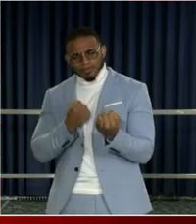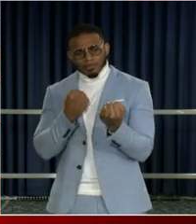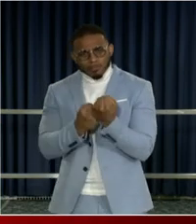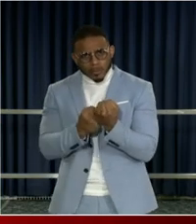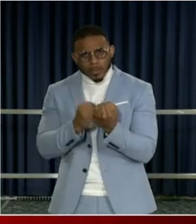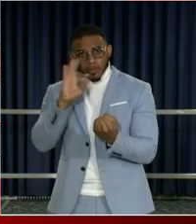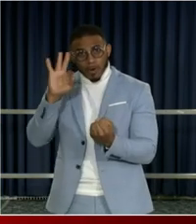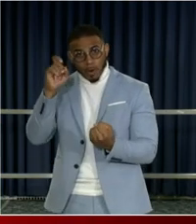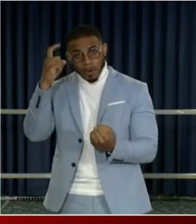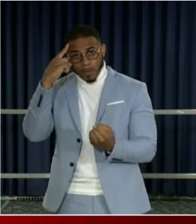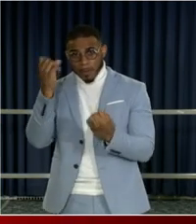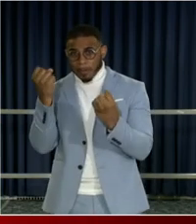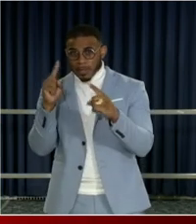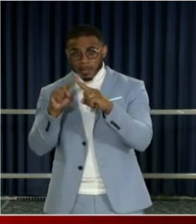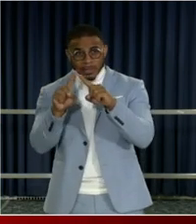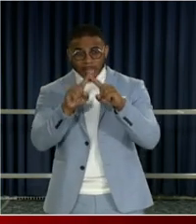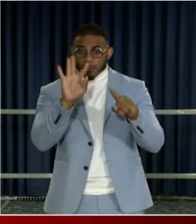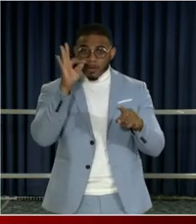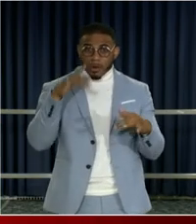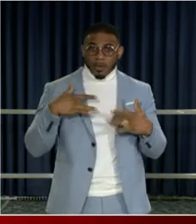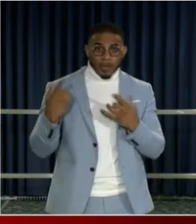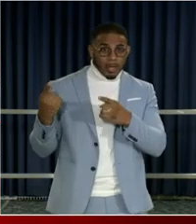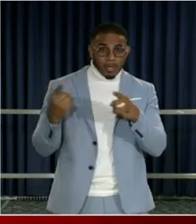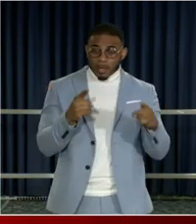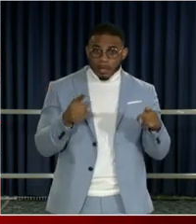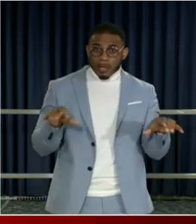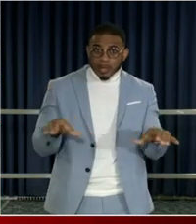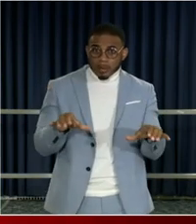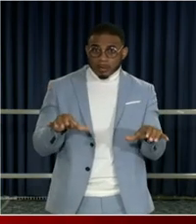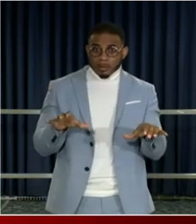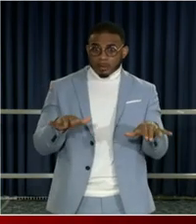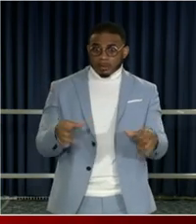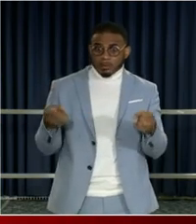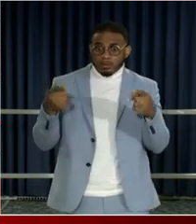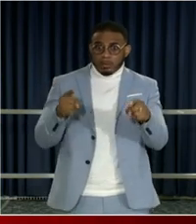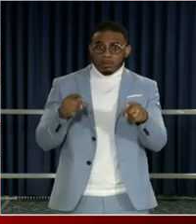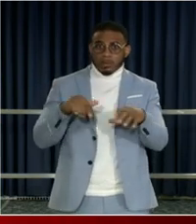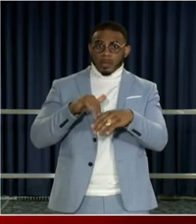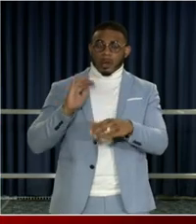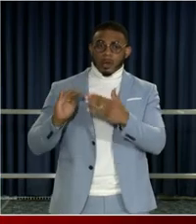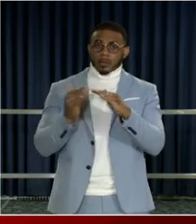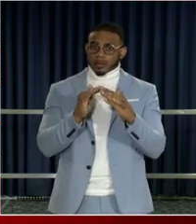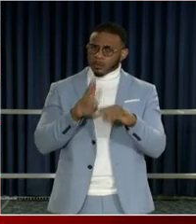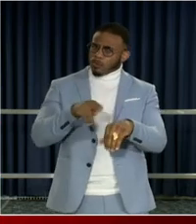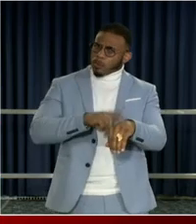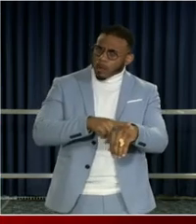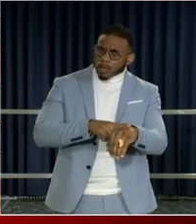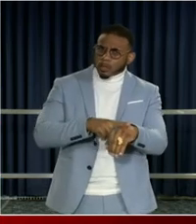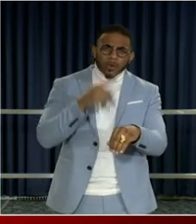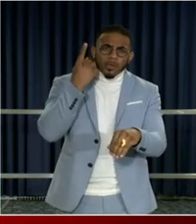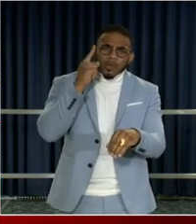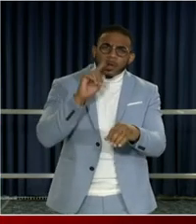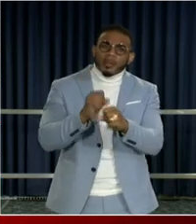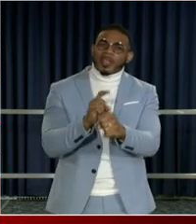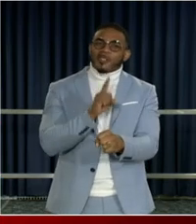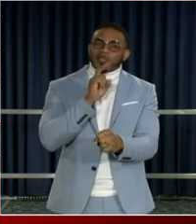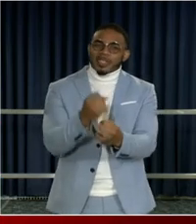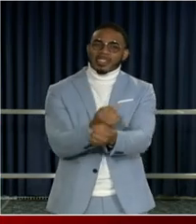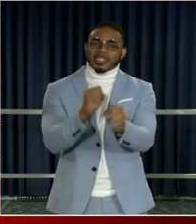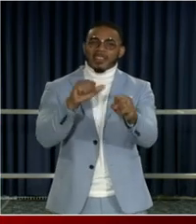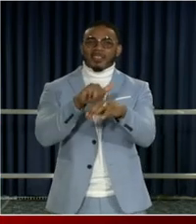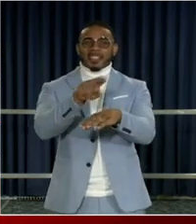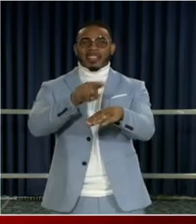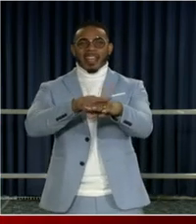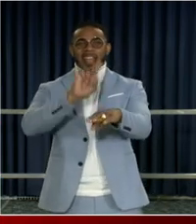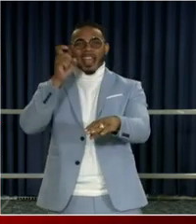government and the many federal events and activities that take place in our city to ensure safety in